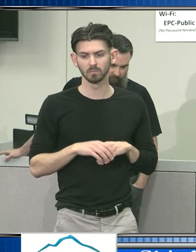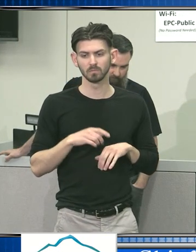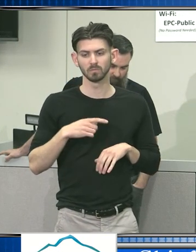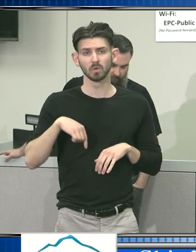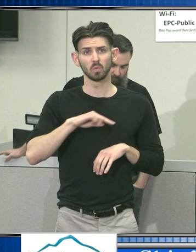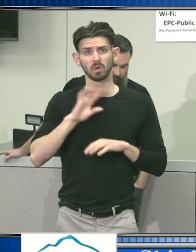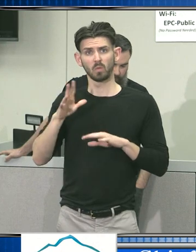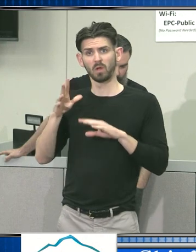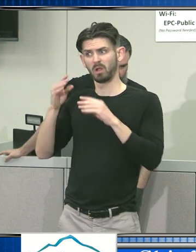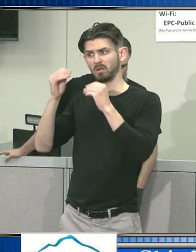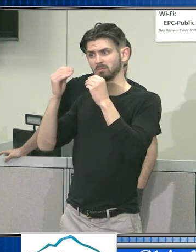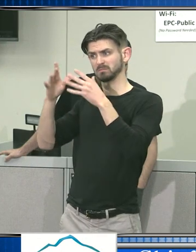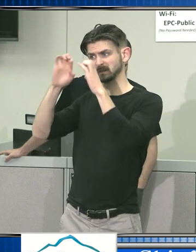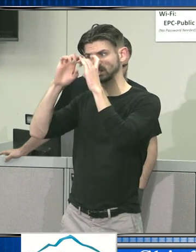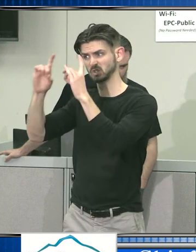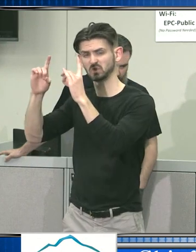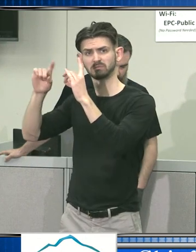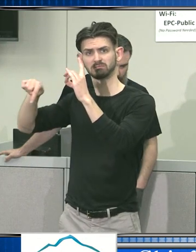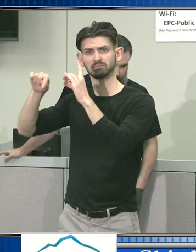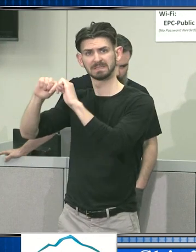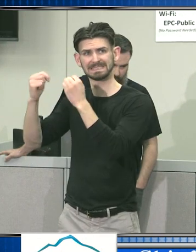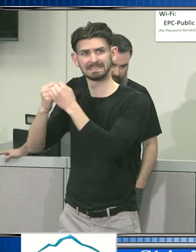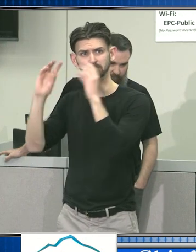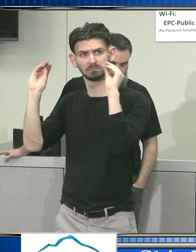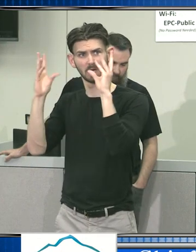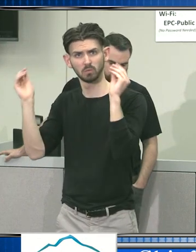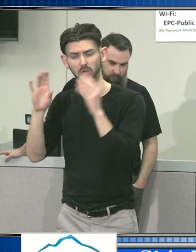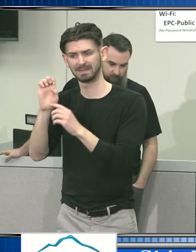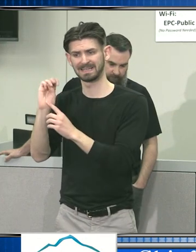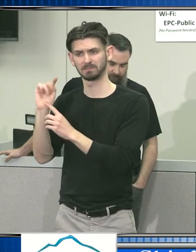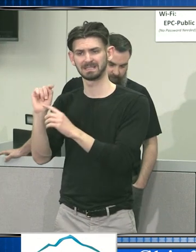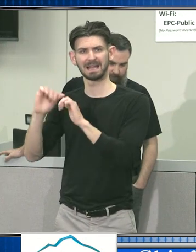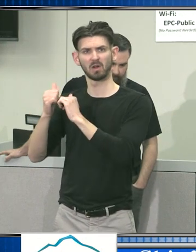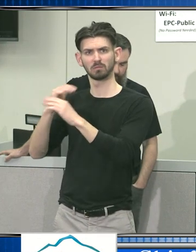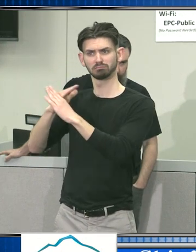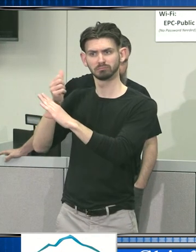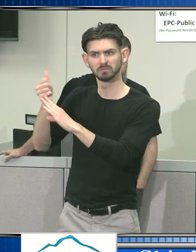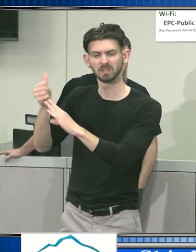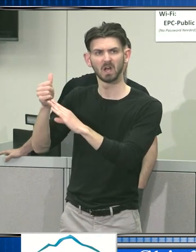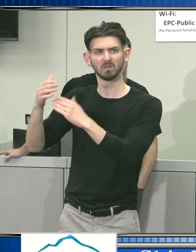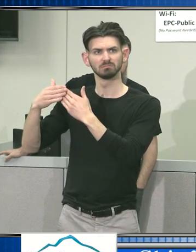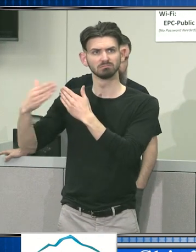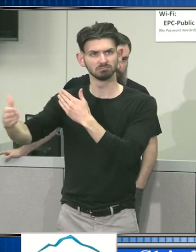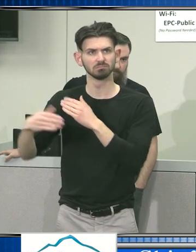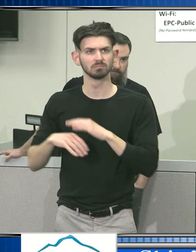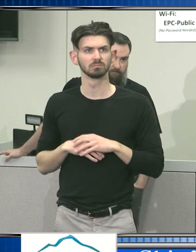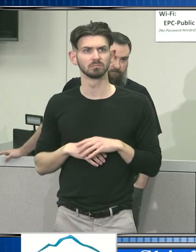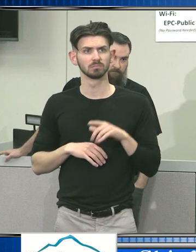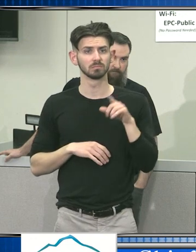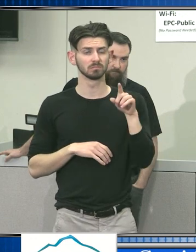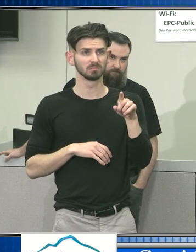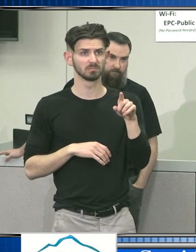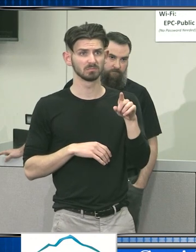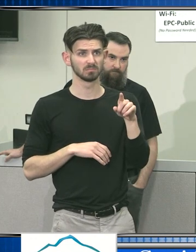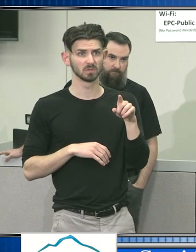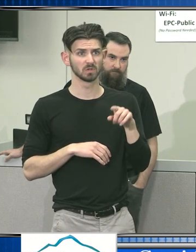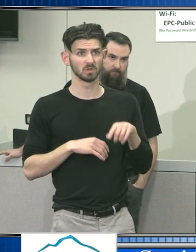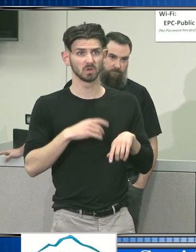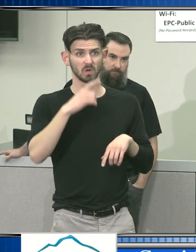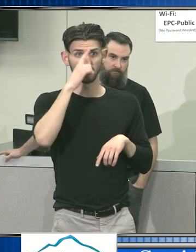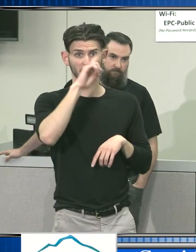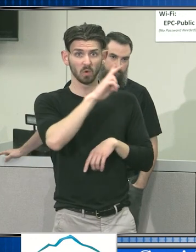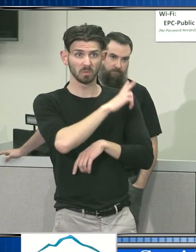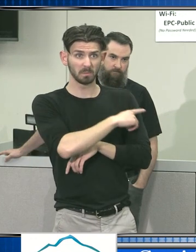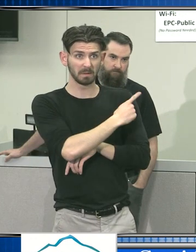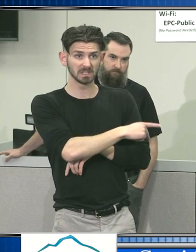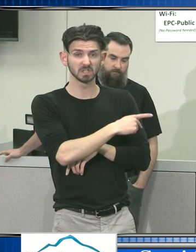have available to us that comes down to us through our medical directors from the health department. I can imagine that might be a frustrating situation for those patients who